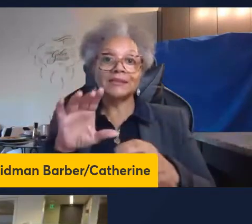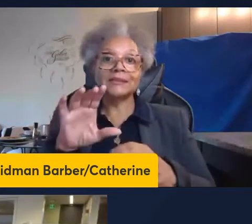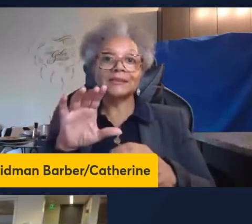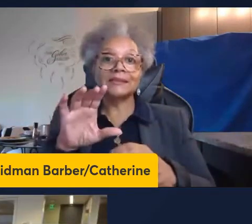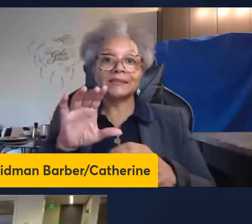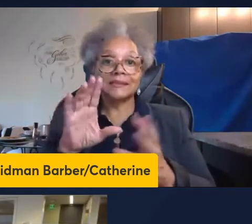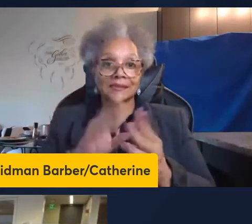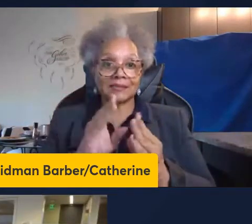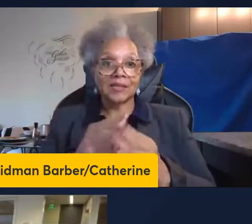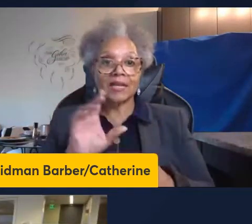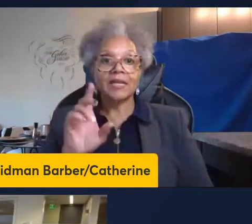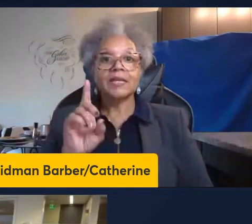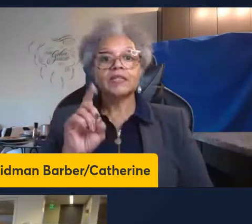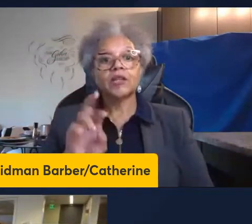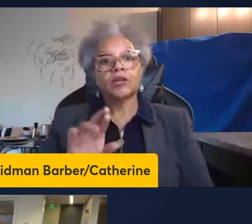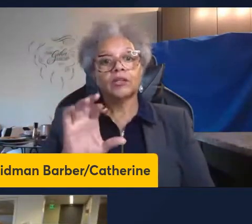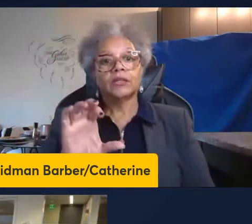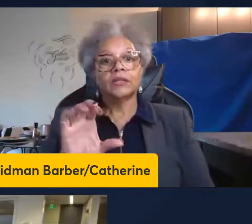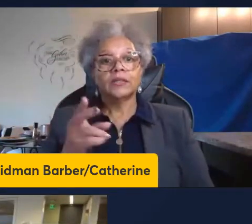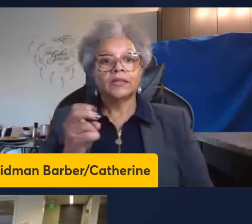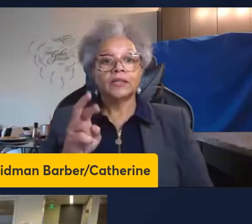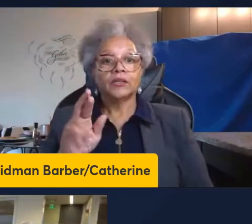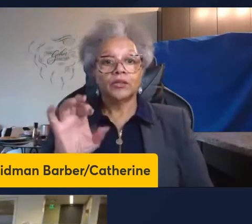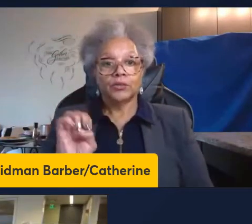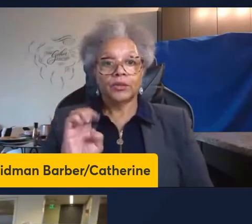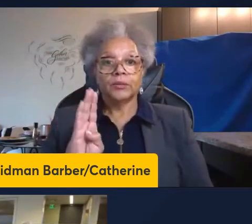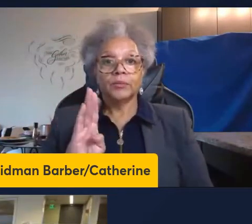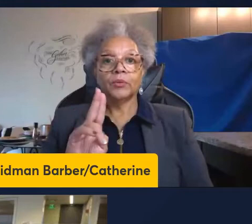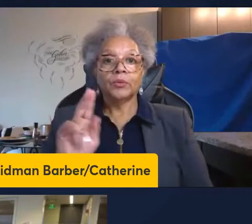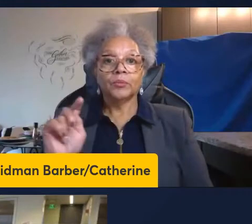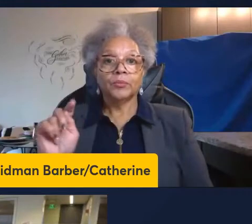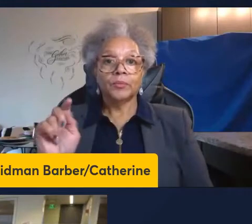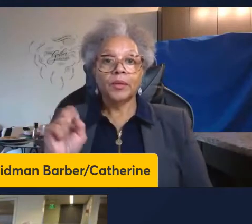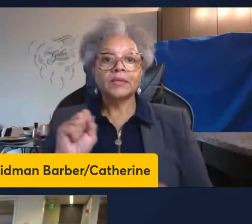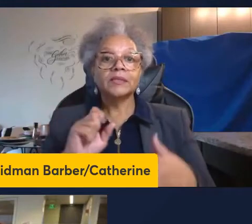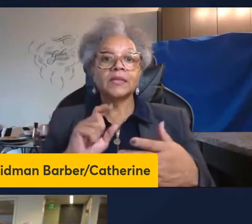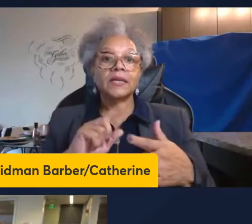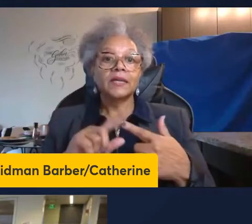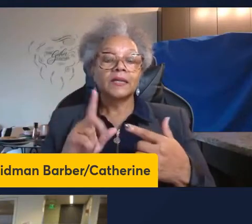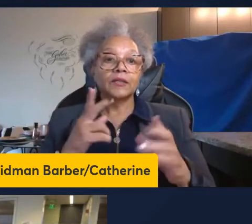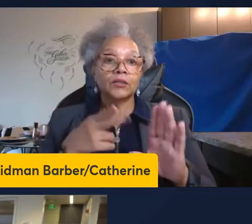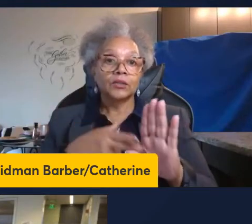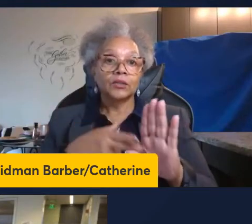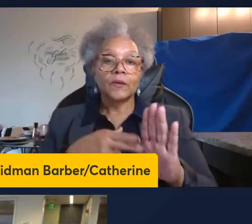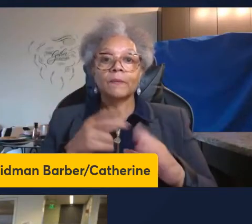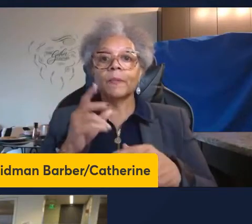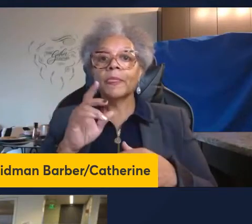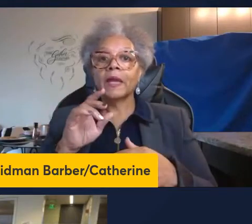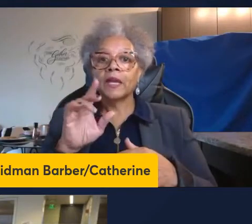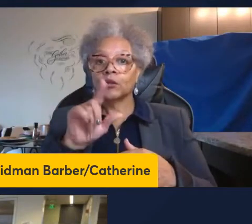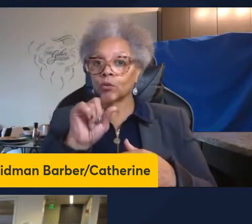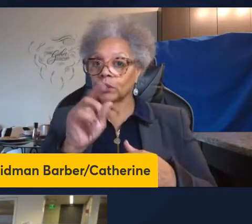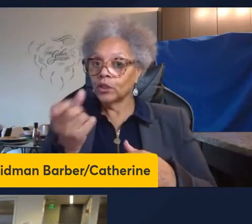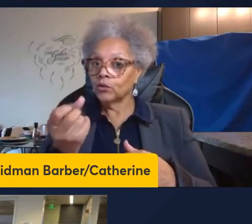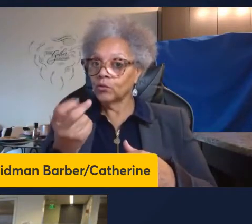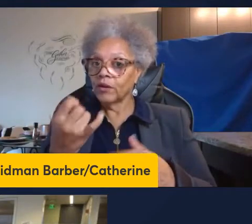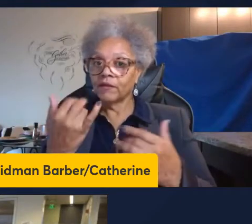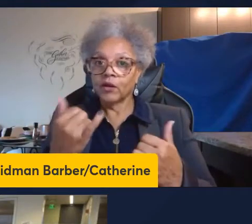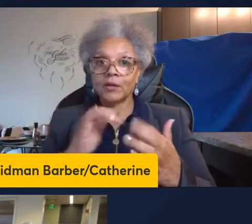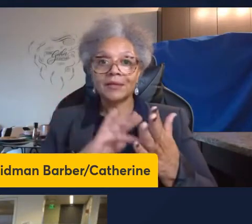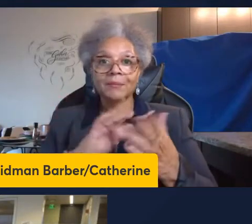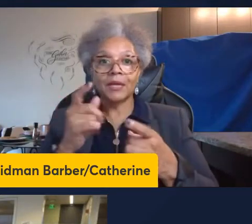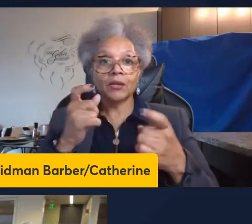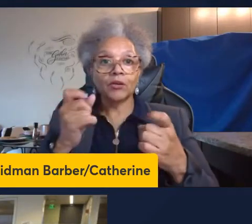Cherie Butts. Dr. Cherie Butts joined Biogen in 2012 and she is currently medical director in research